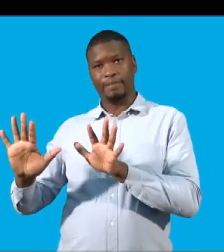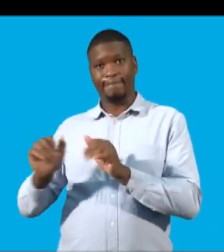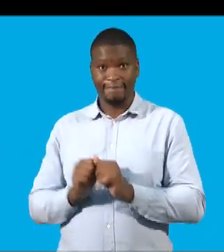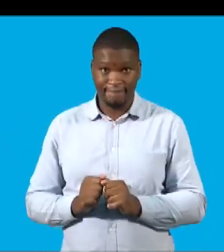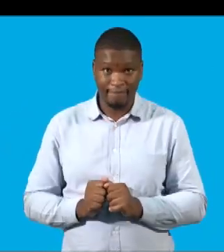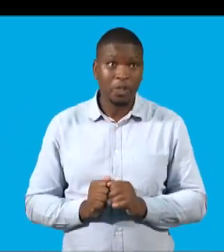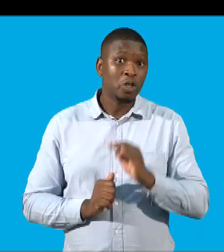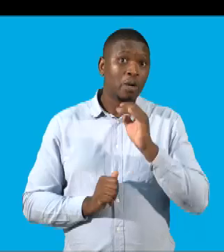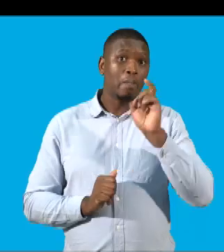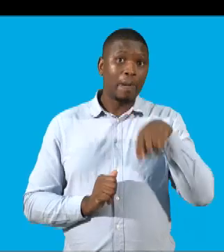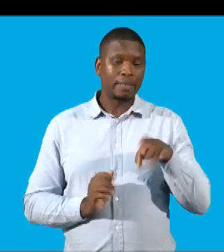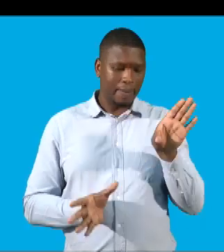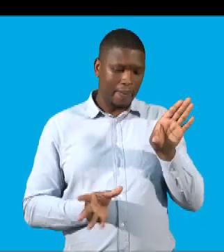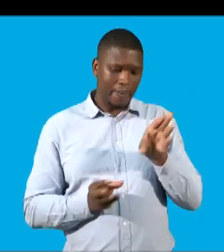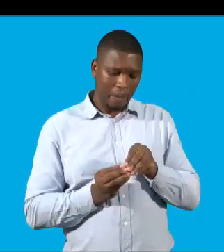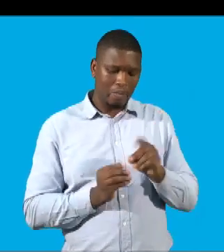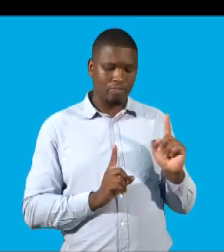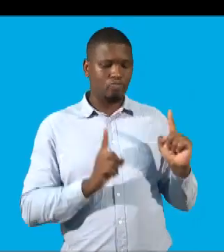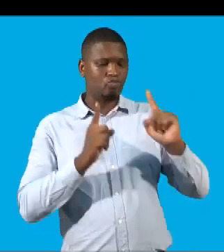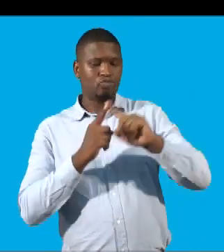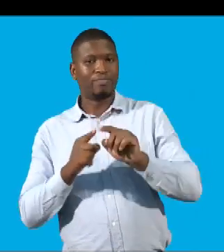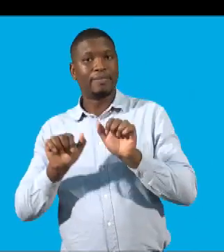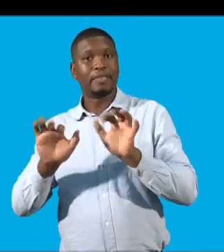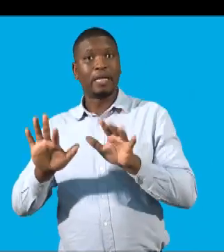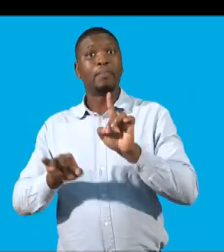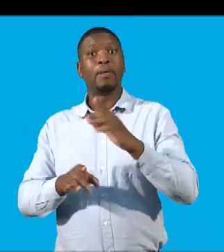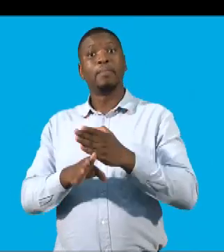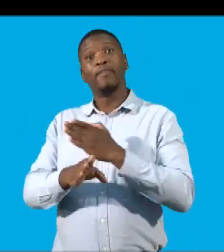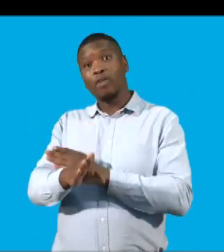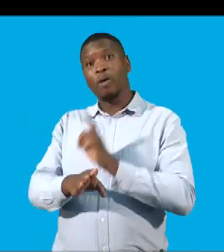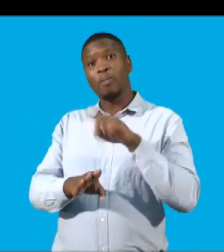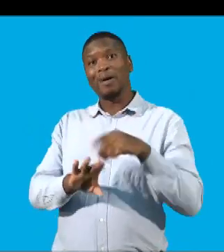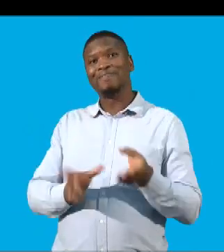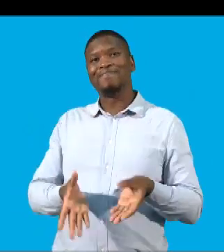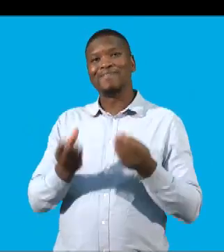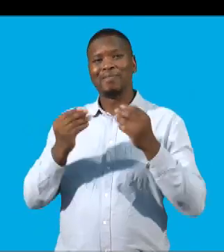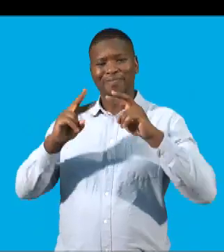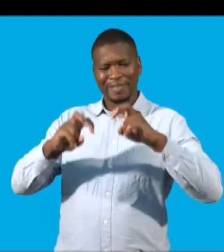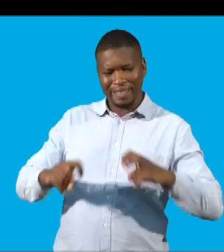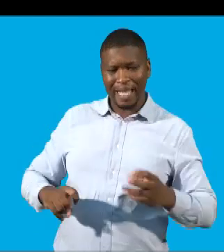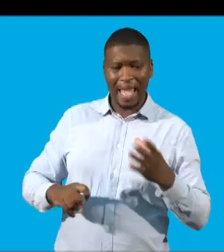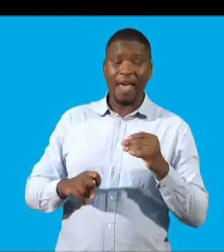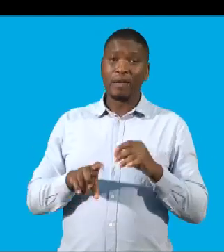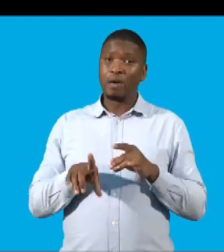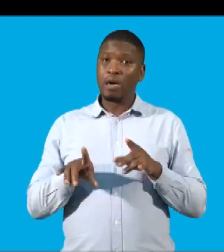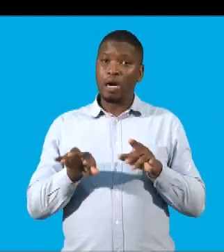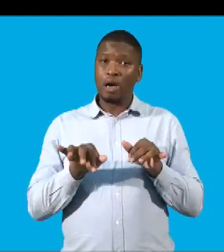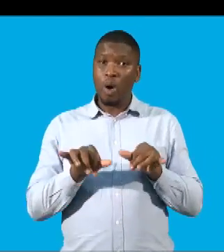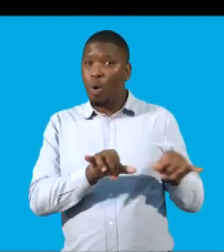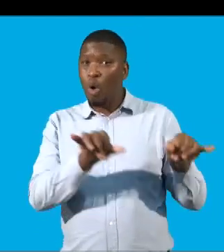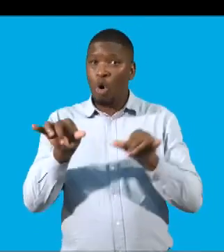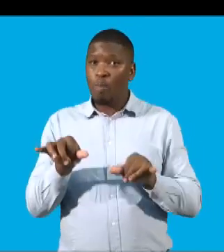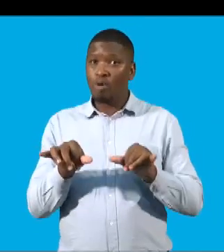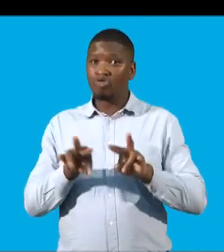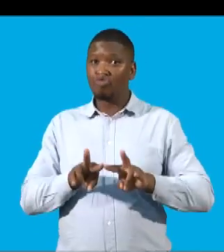need to calculate the sum of these 10 terms, but before we can calculate, we need to find out, do we have a common ratio or